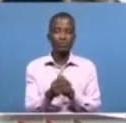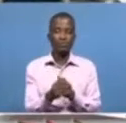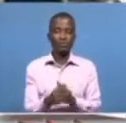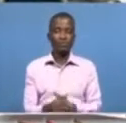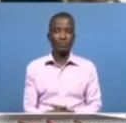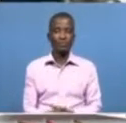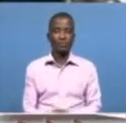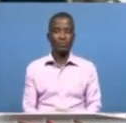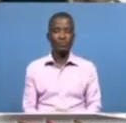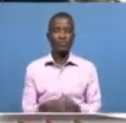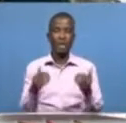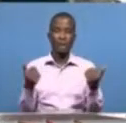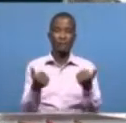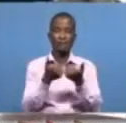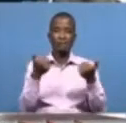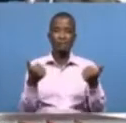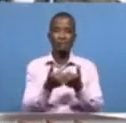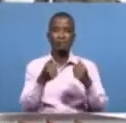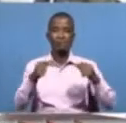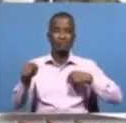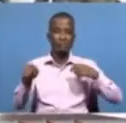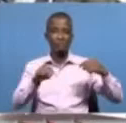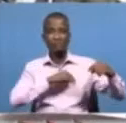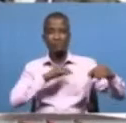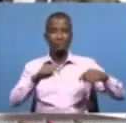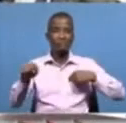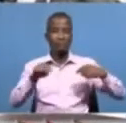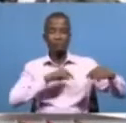Lords, arguments have been made in this court